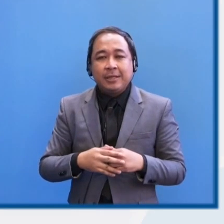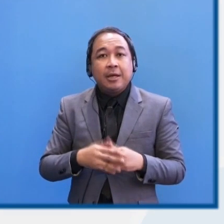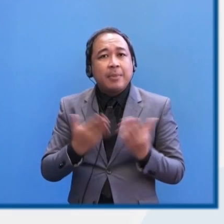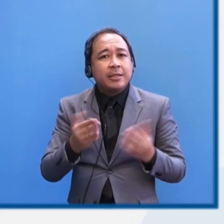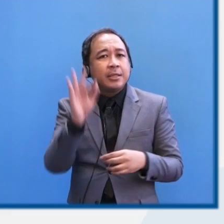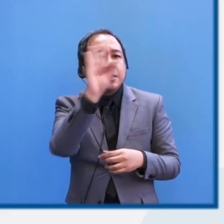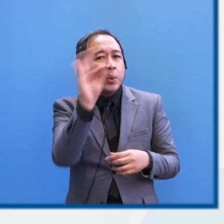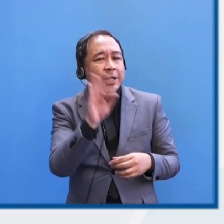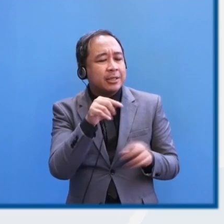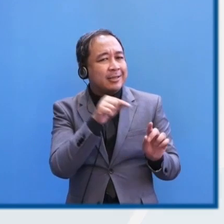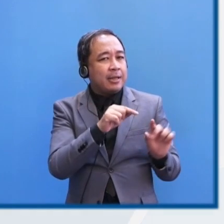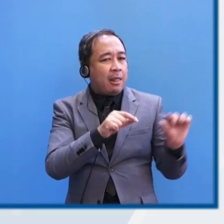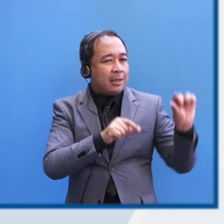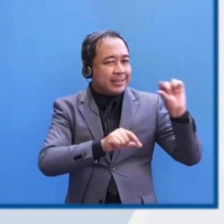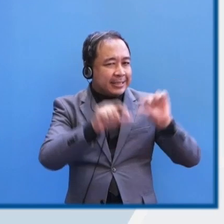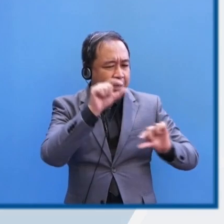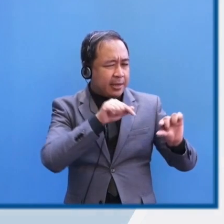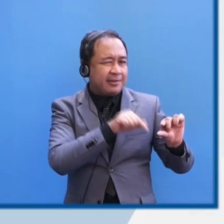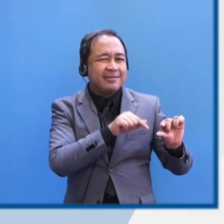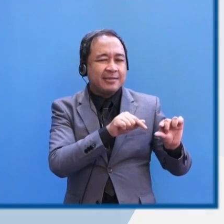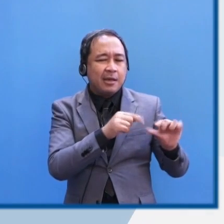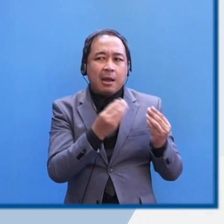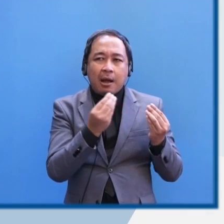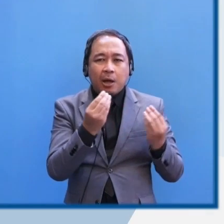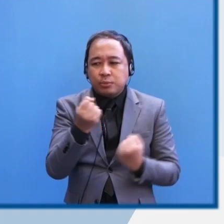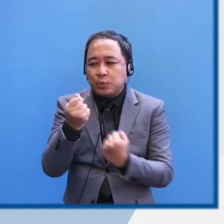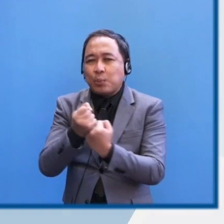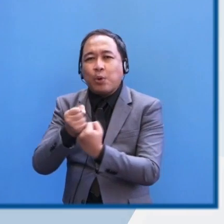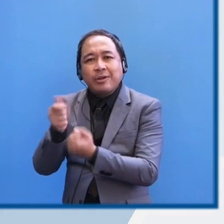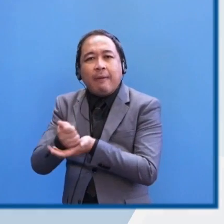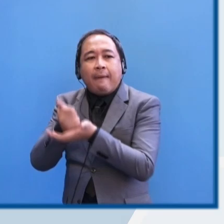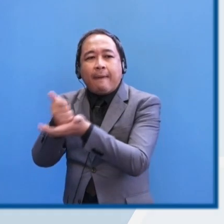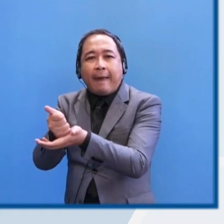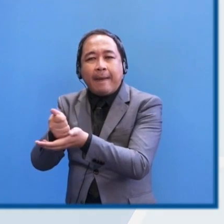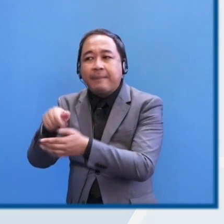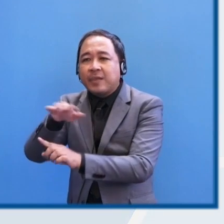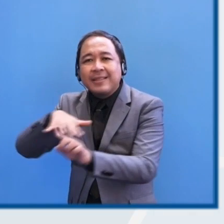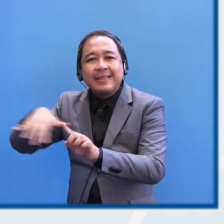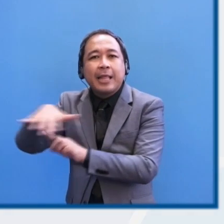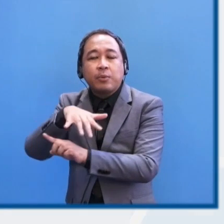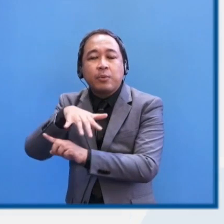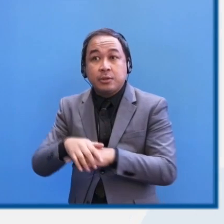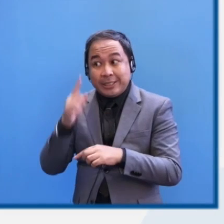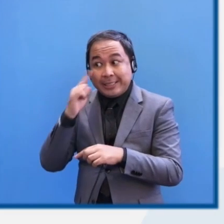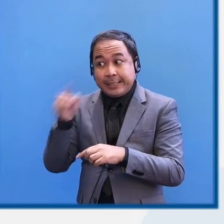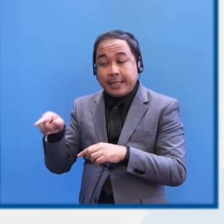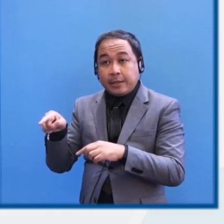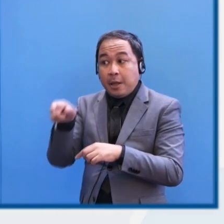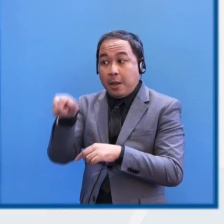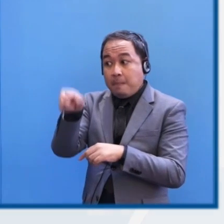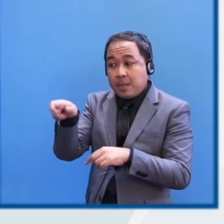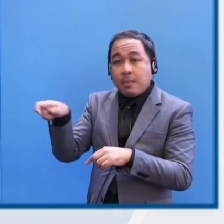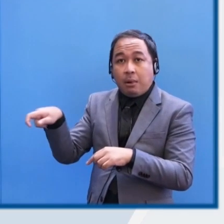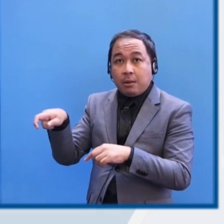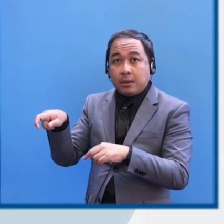role of science? And particularly, how well is science communicated so that people at the community level are able to